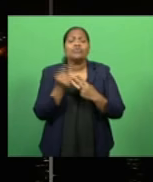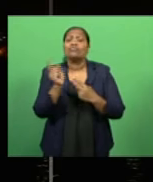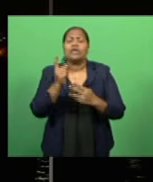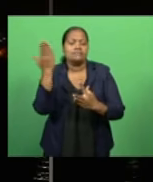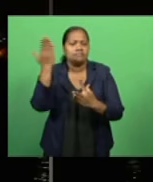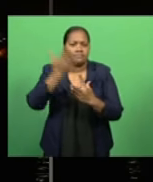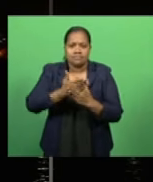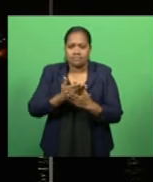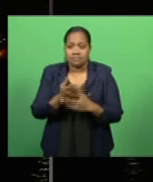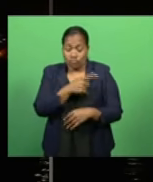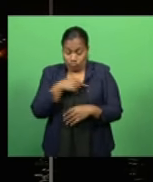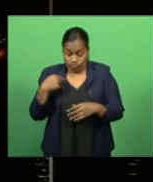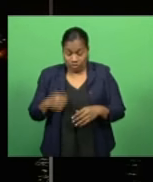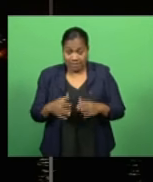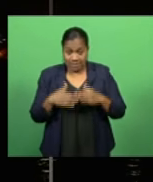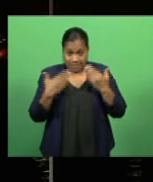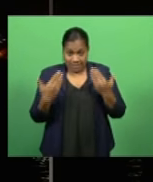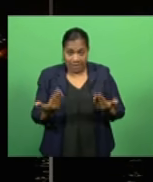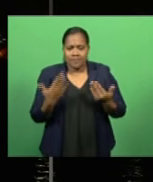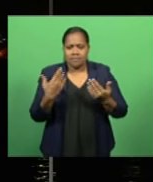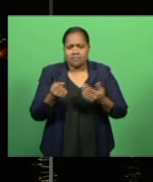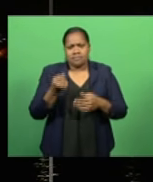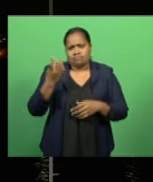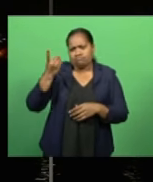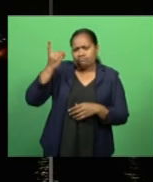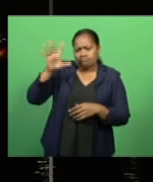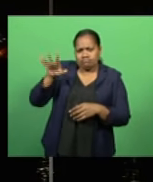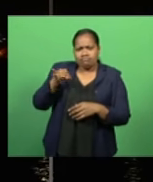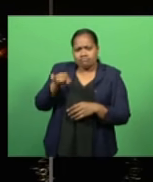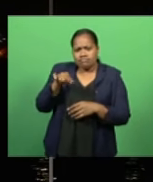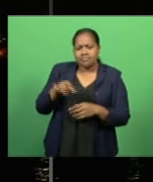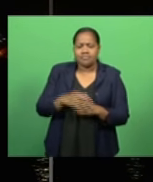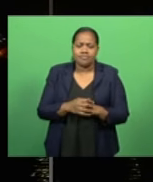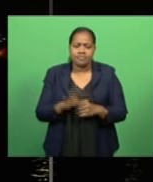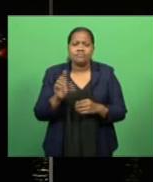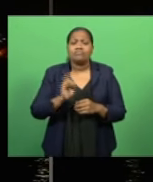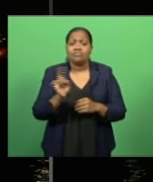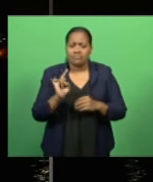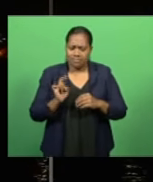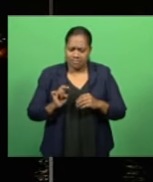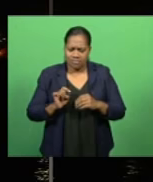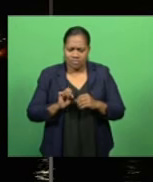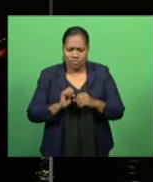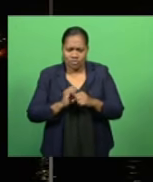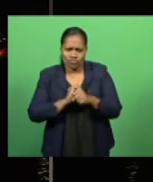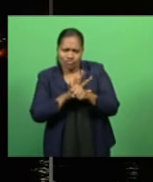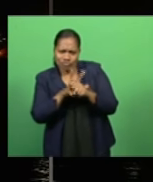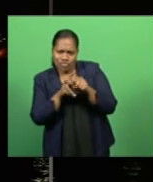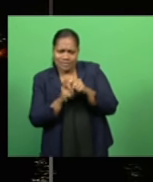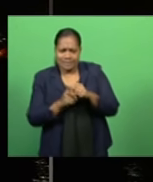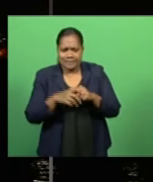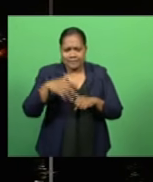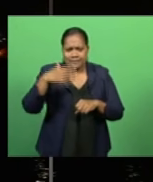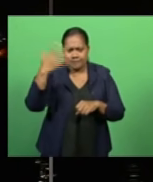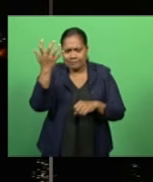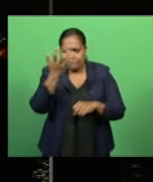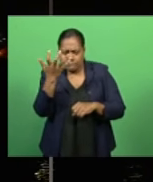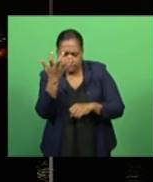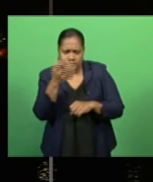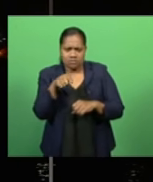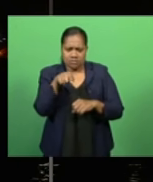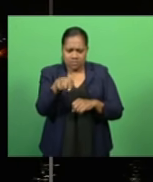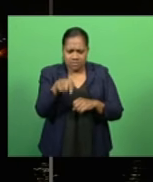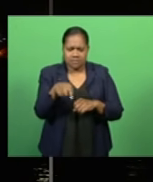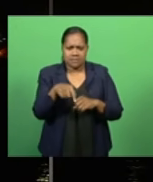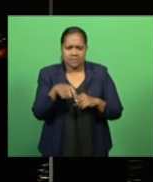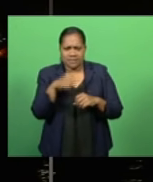heading back on calls over an independent inquiry into the origins of coronavirus, threatening economic sanctions on countries spearheading